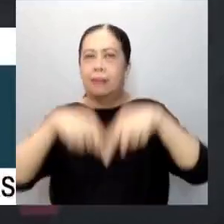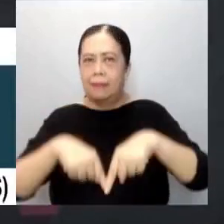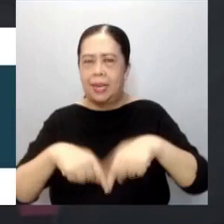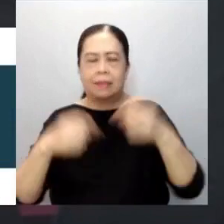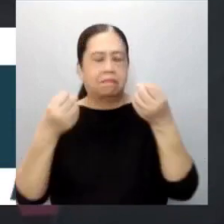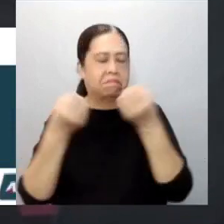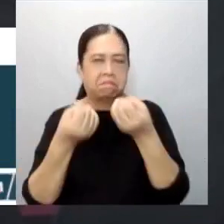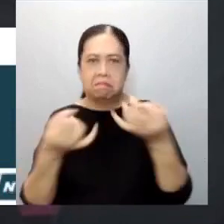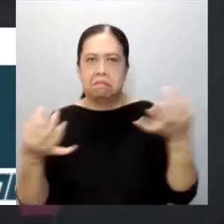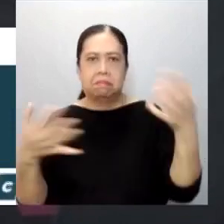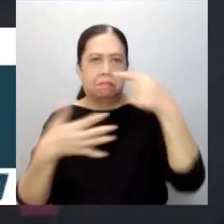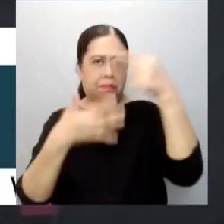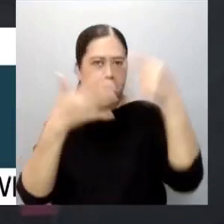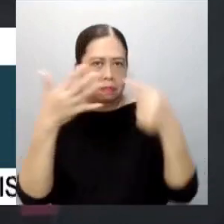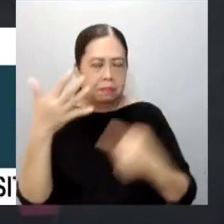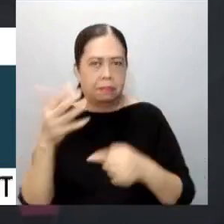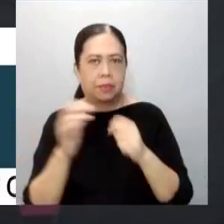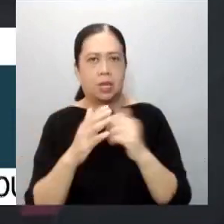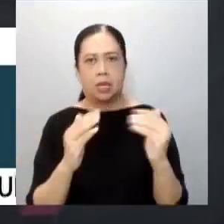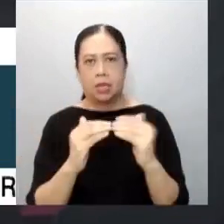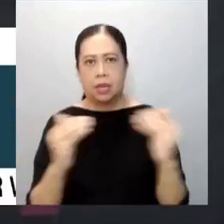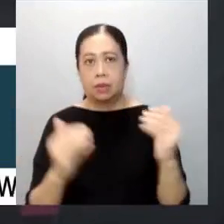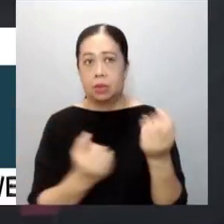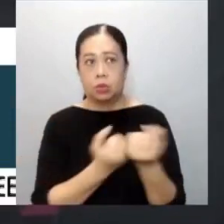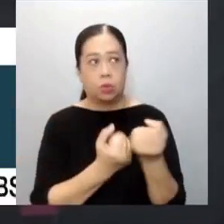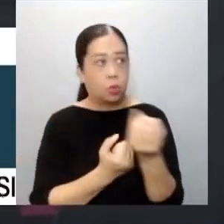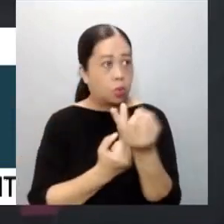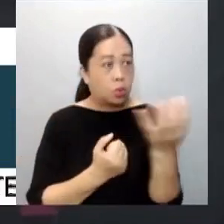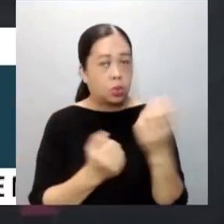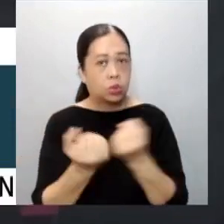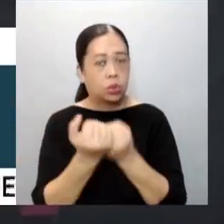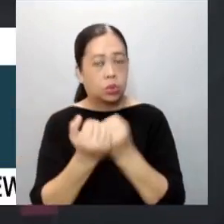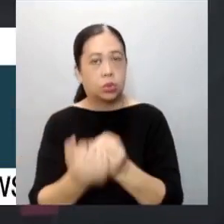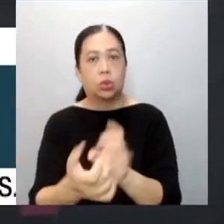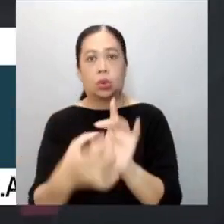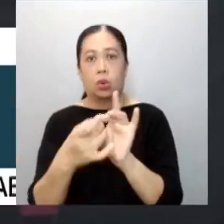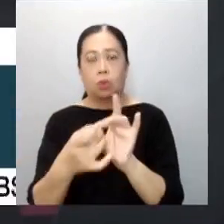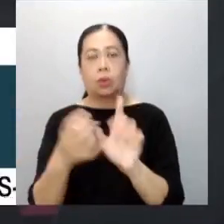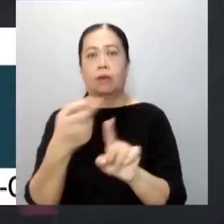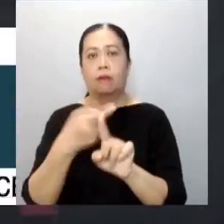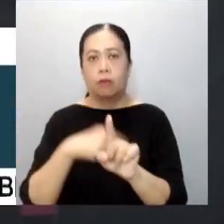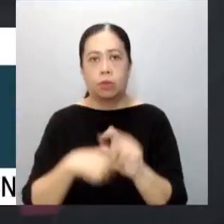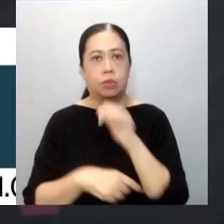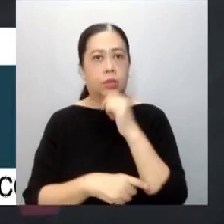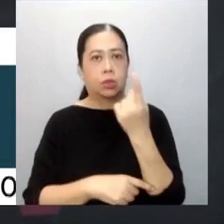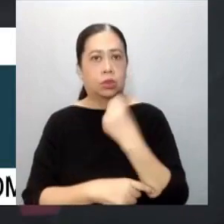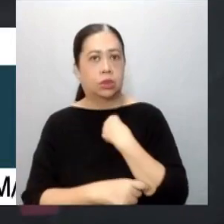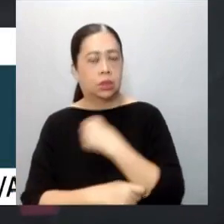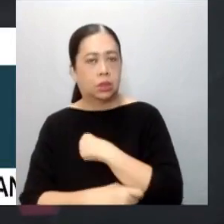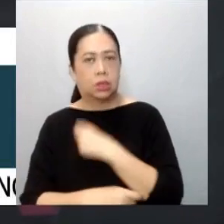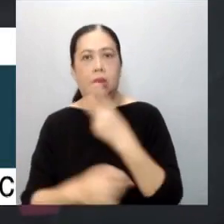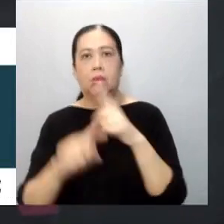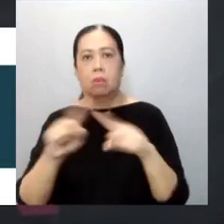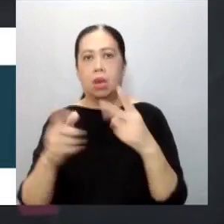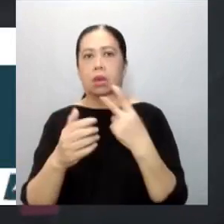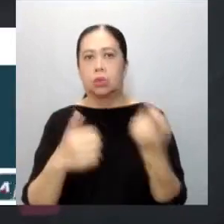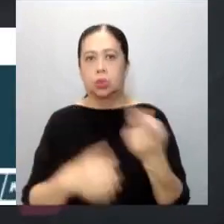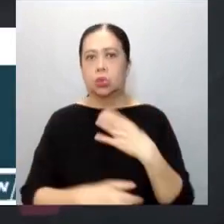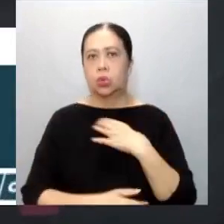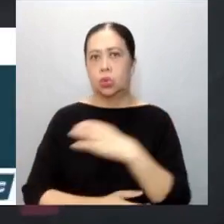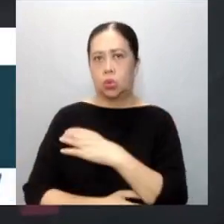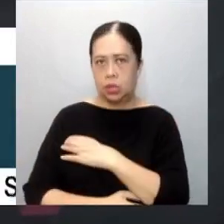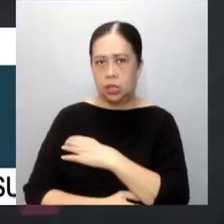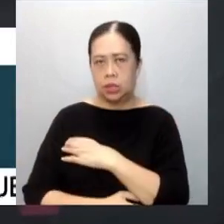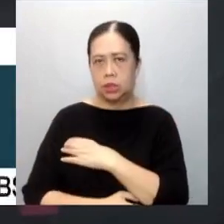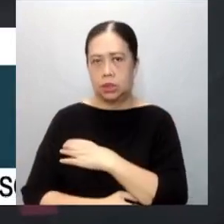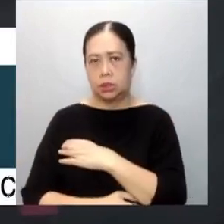factors, like the level of support and cooperation from not just the Senate, but both chambers of Congress, even